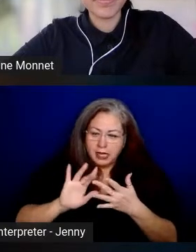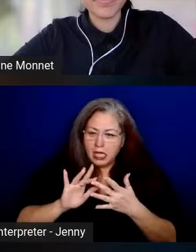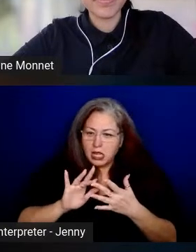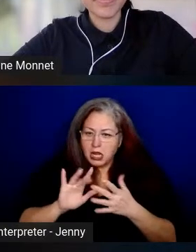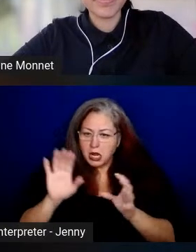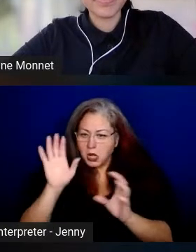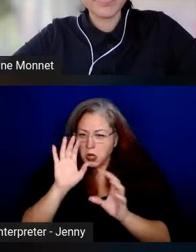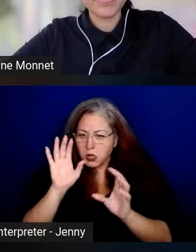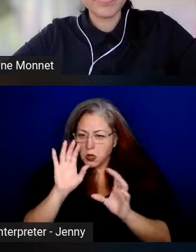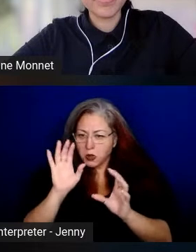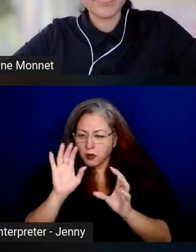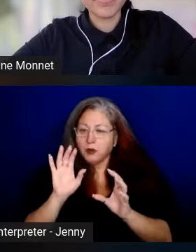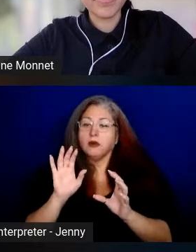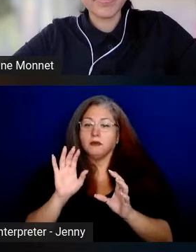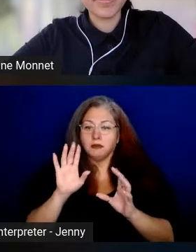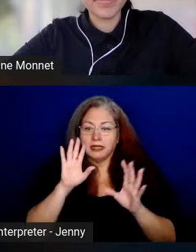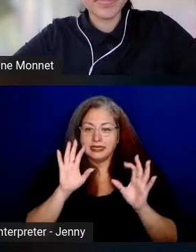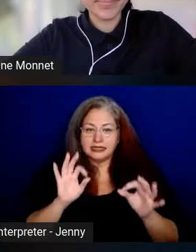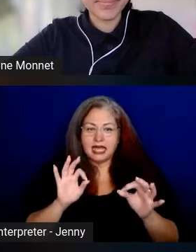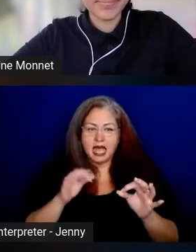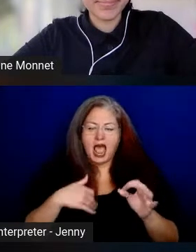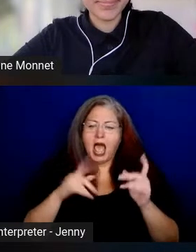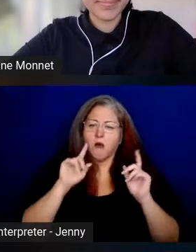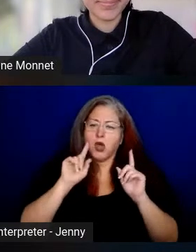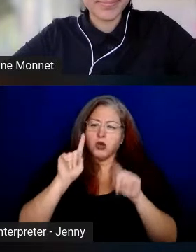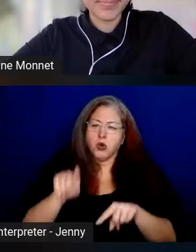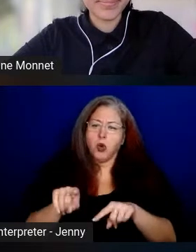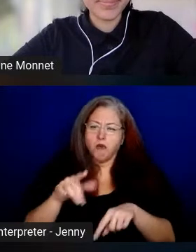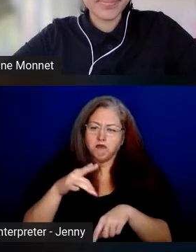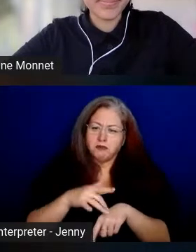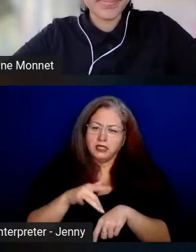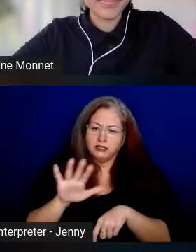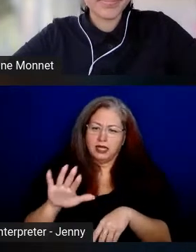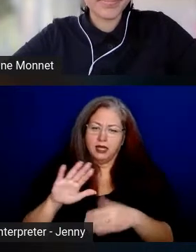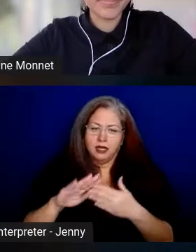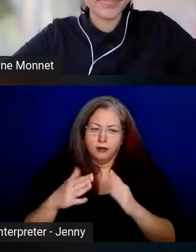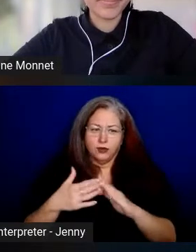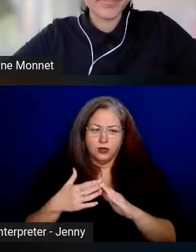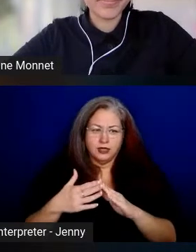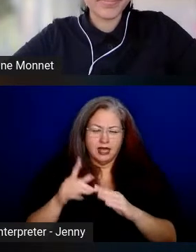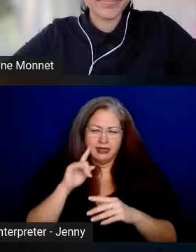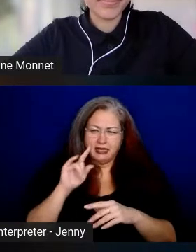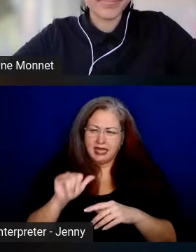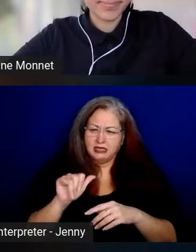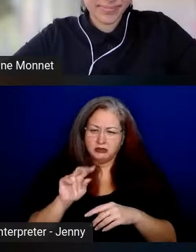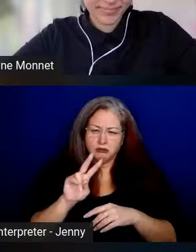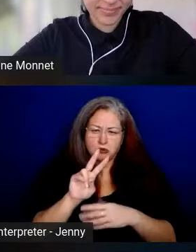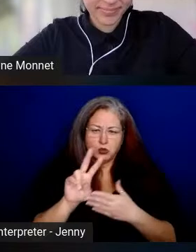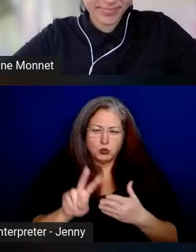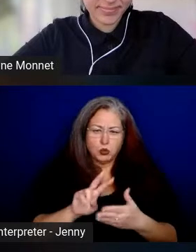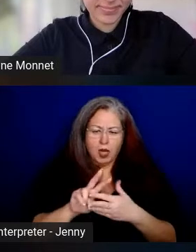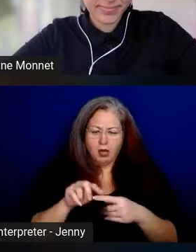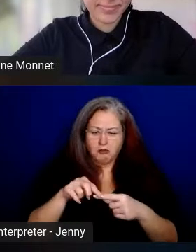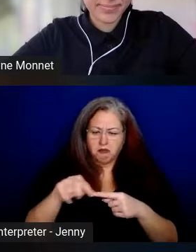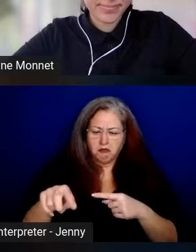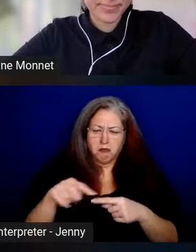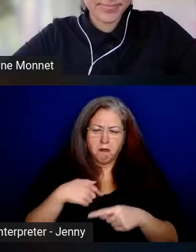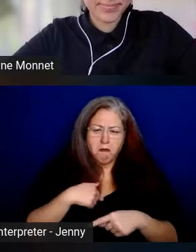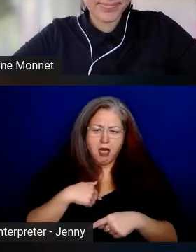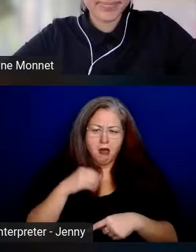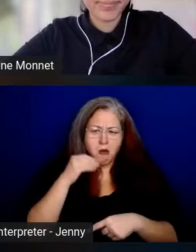and decided to go to the community that it is like 2 hours from where I live.